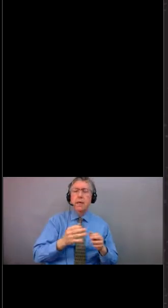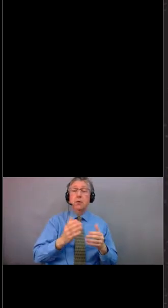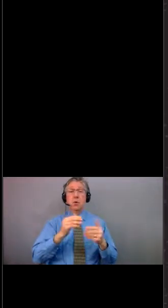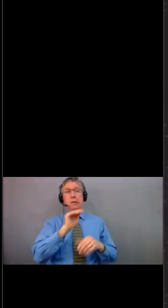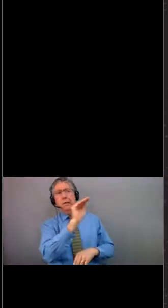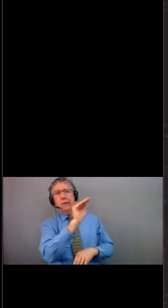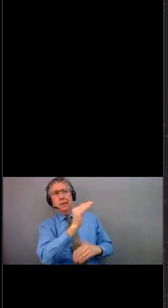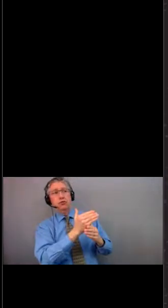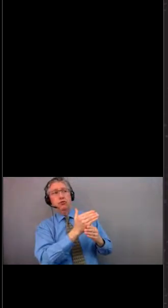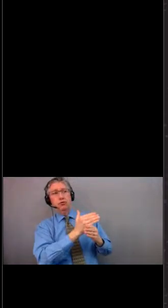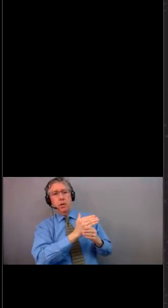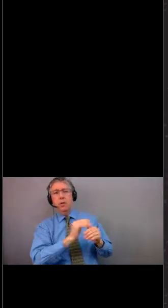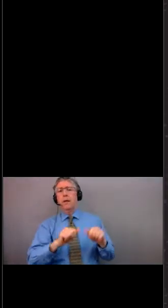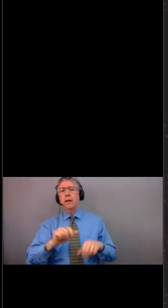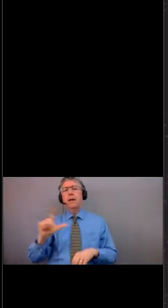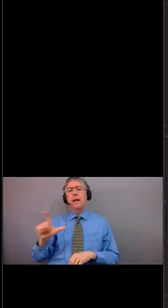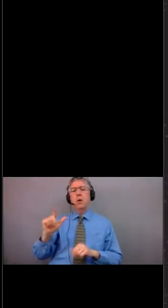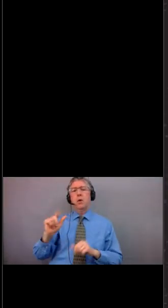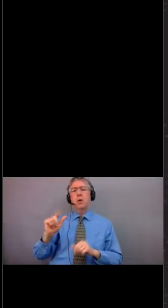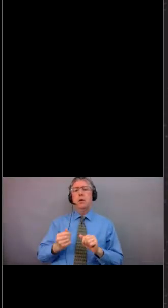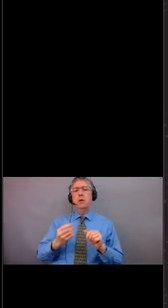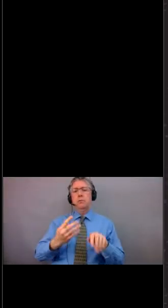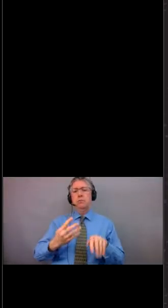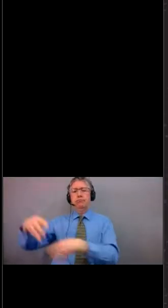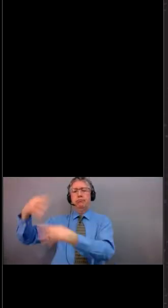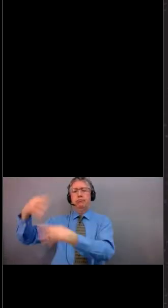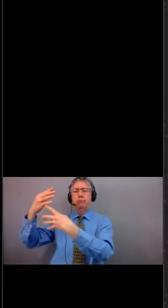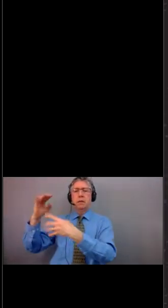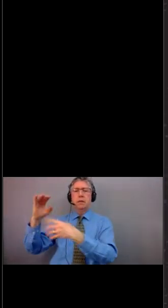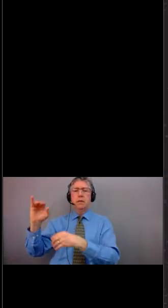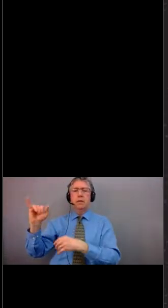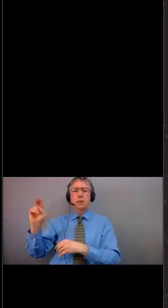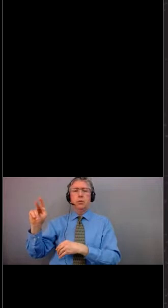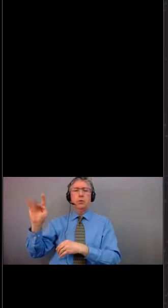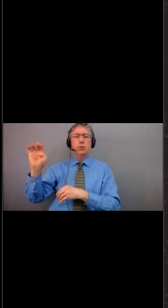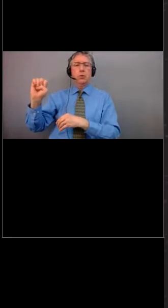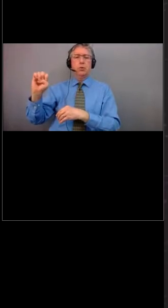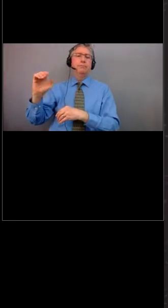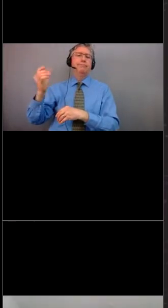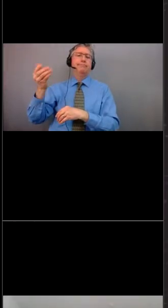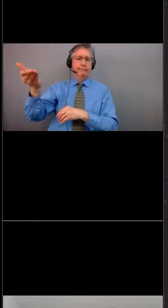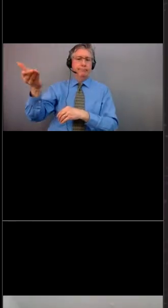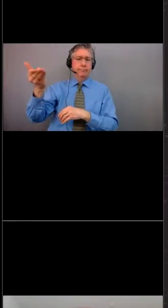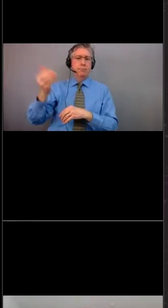put this up on our YouTube channel, and I'm going to hand it over to Camille to close.